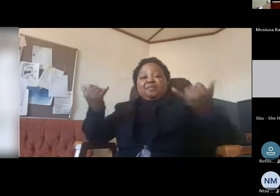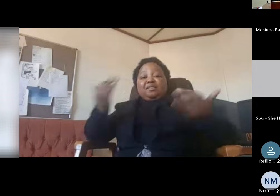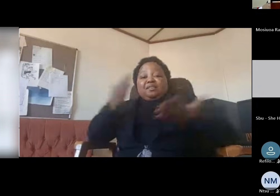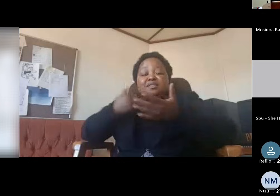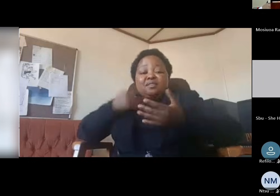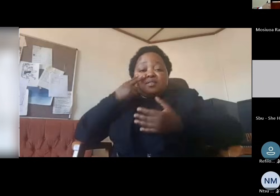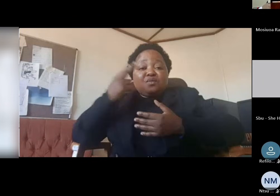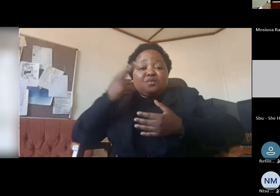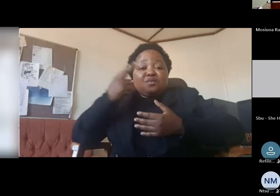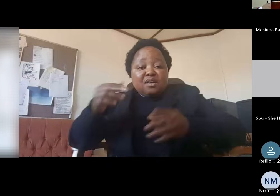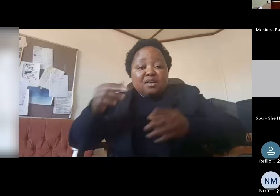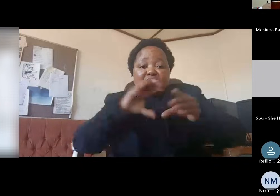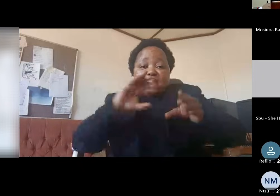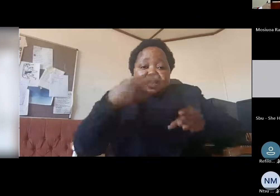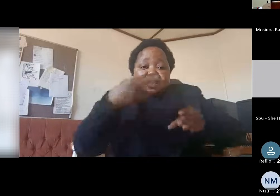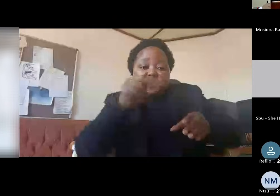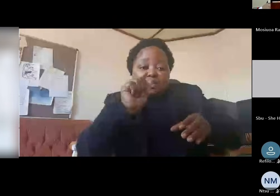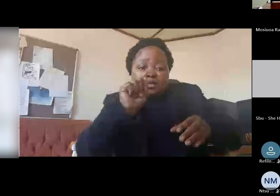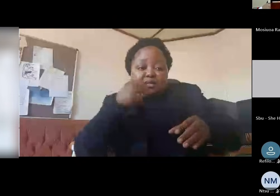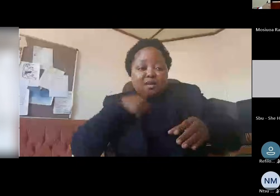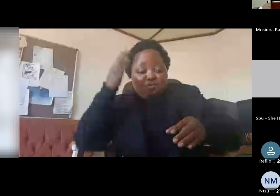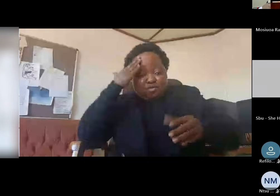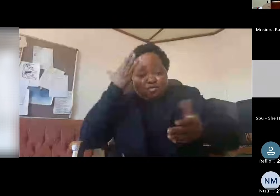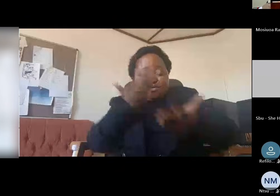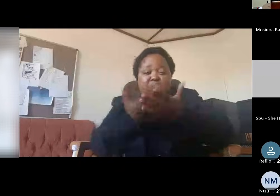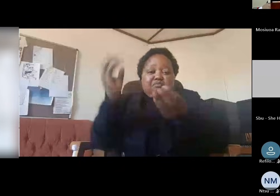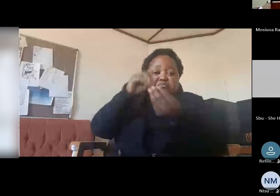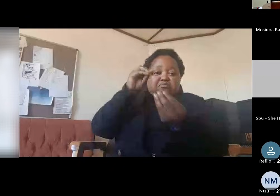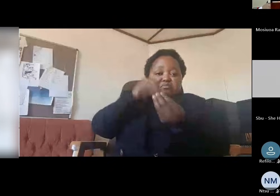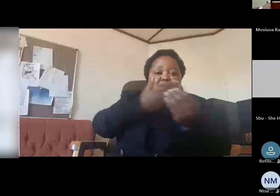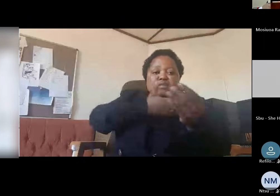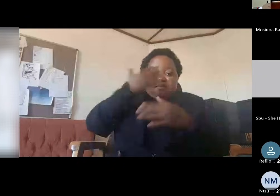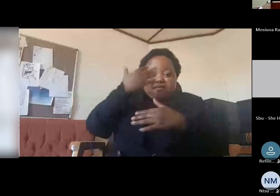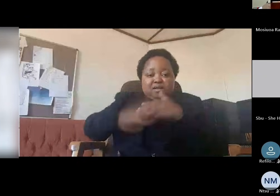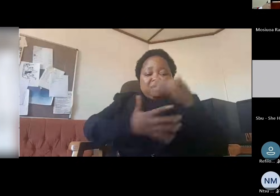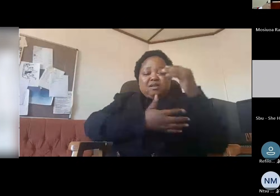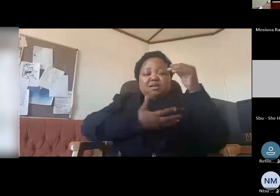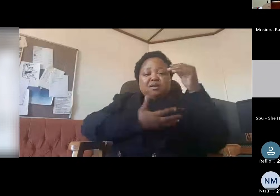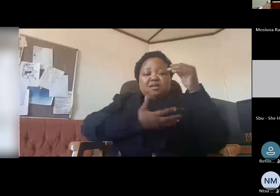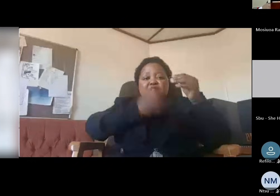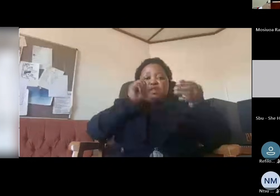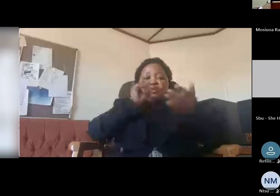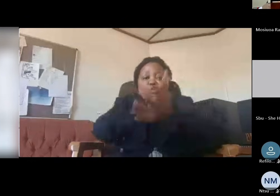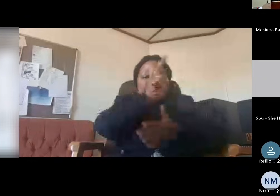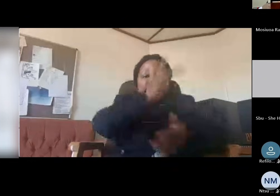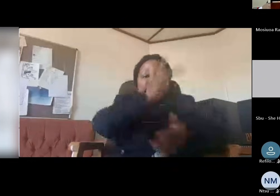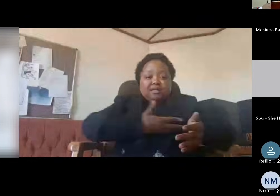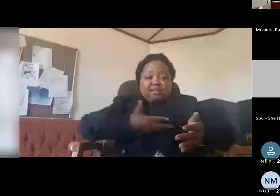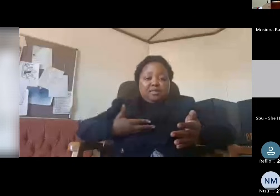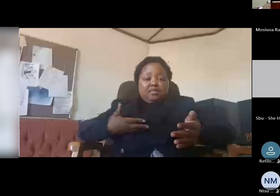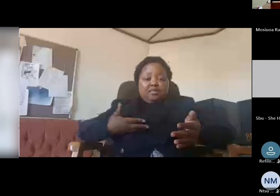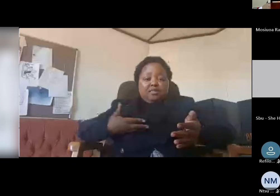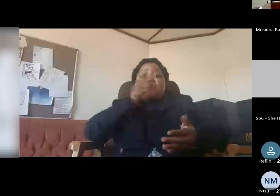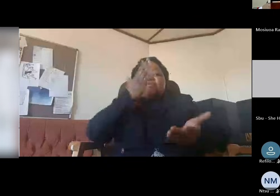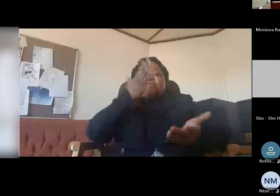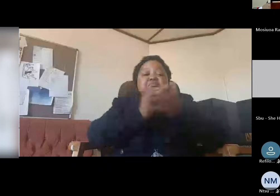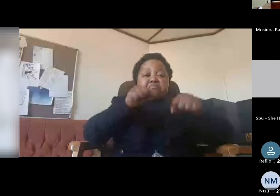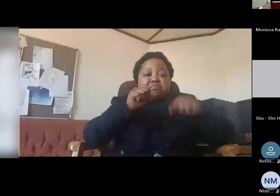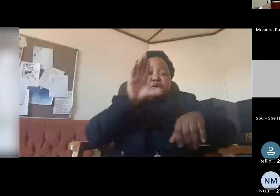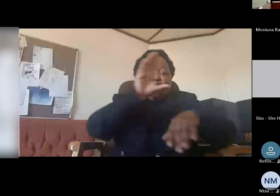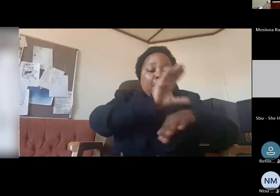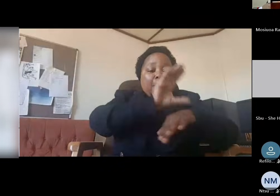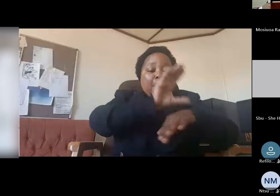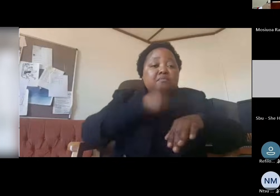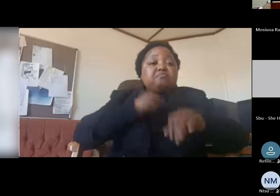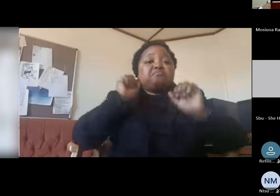well. I know that you would like to end at 11:30. I really agree with the comment that